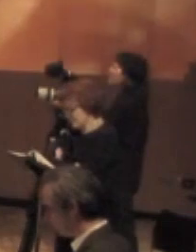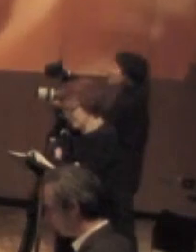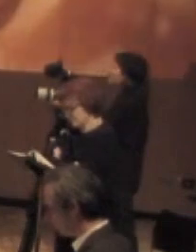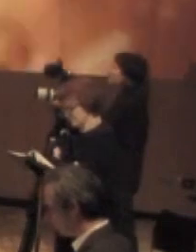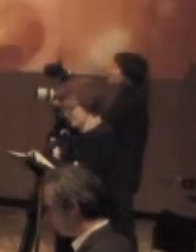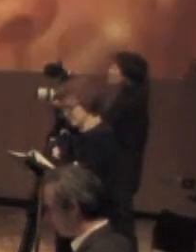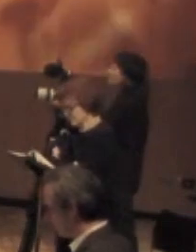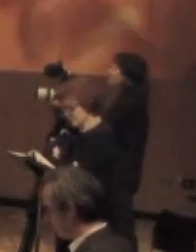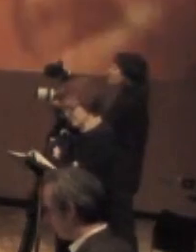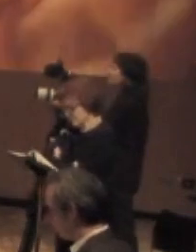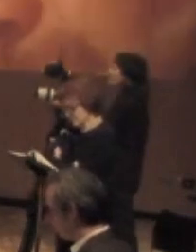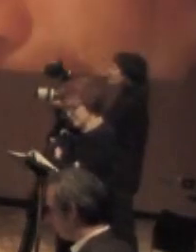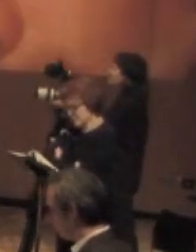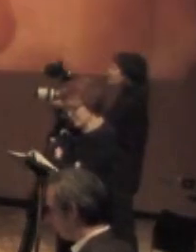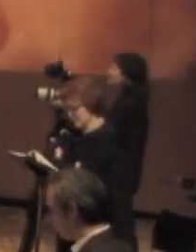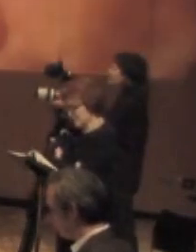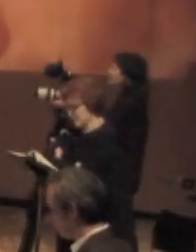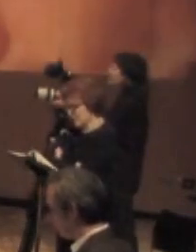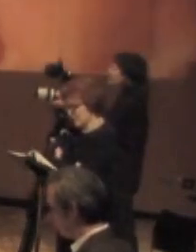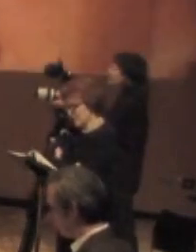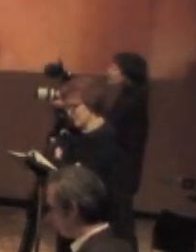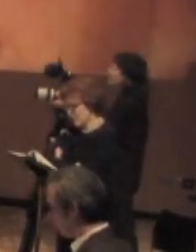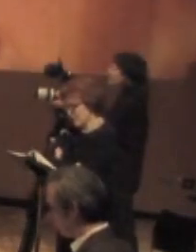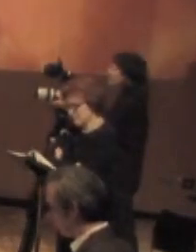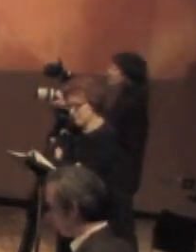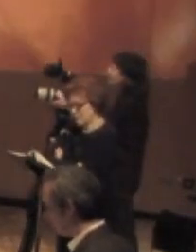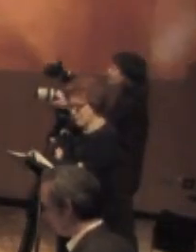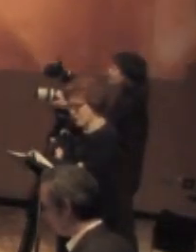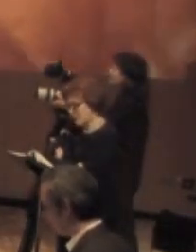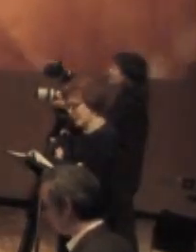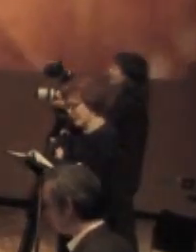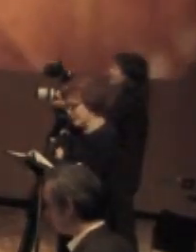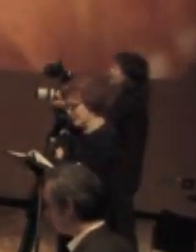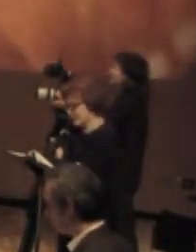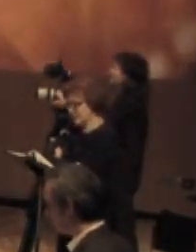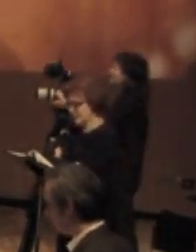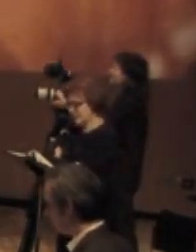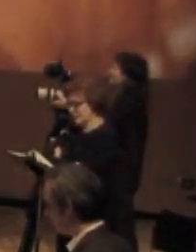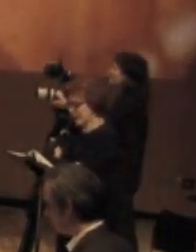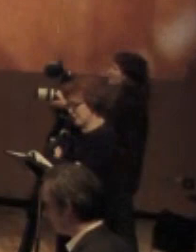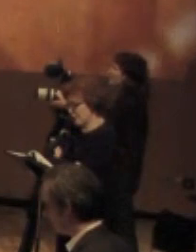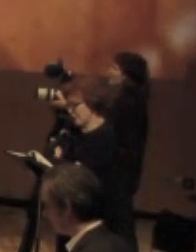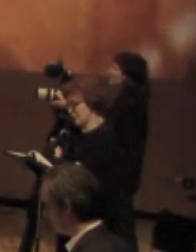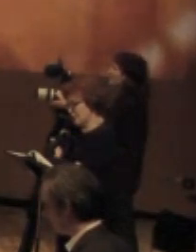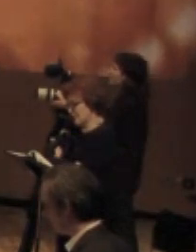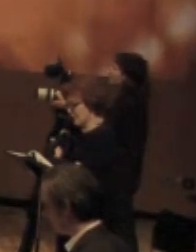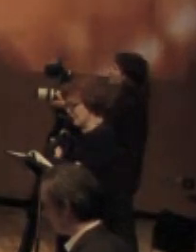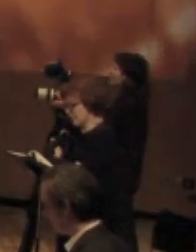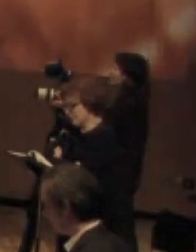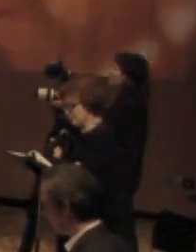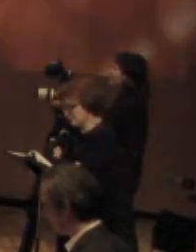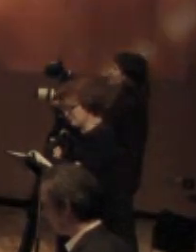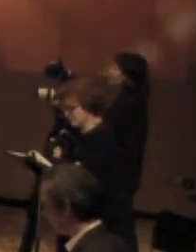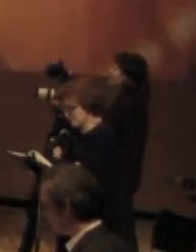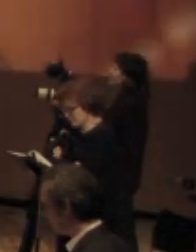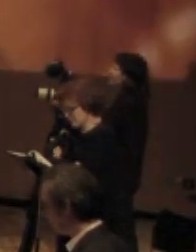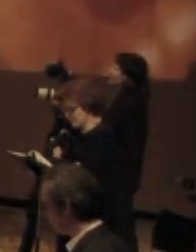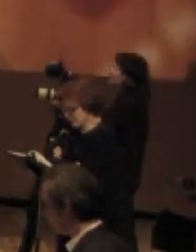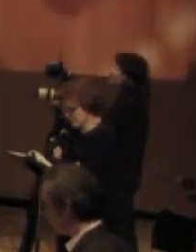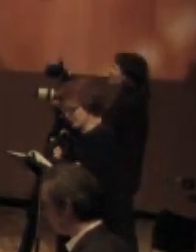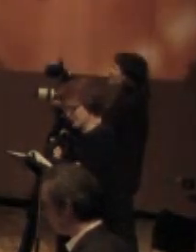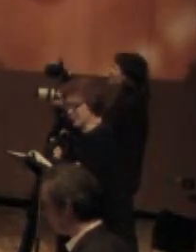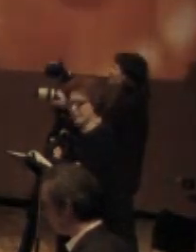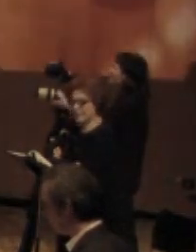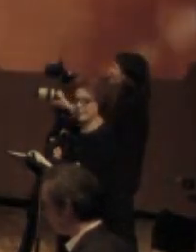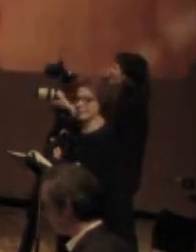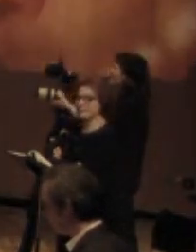her that is not the way it is saw her where she lay I had to go and see her when I see